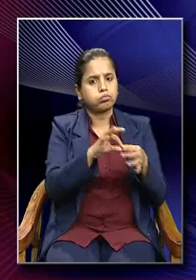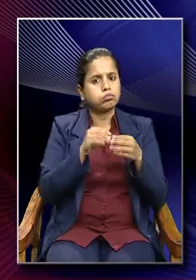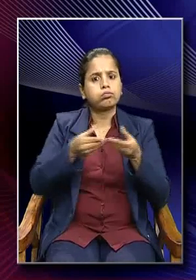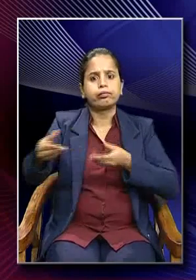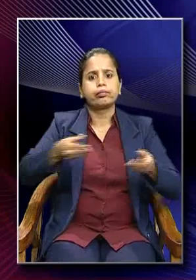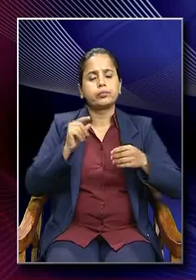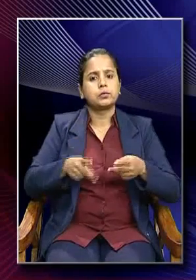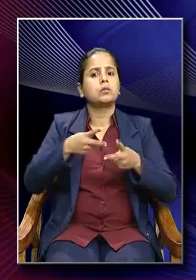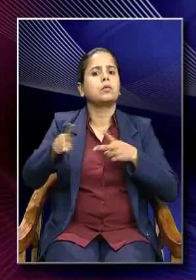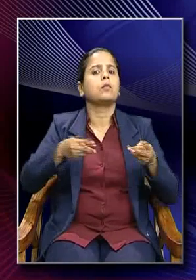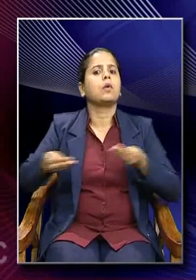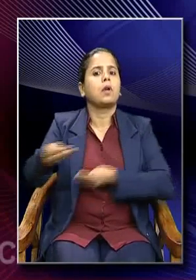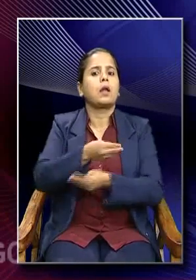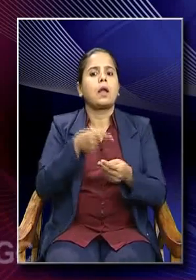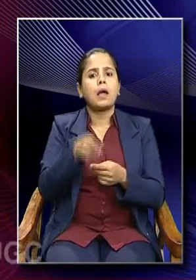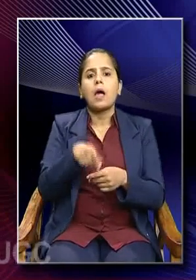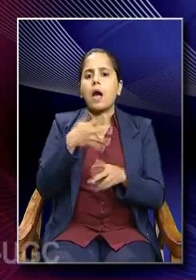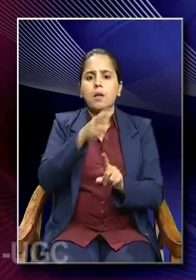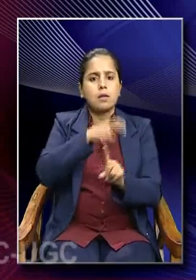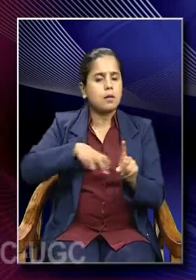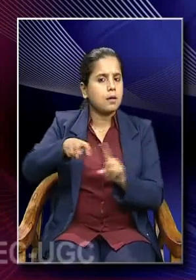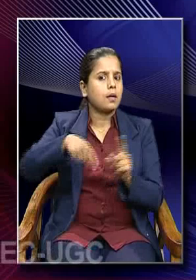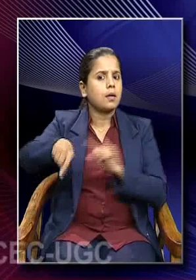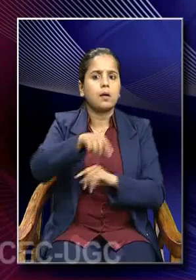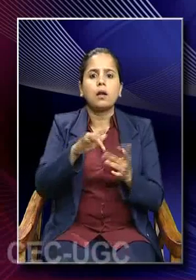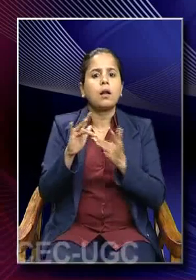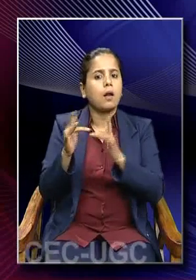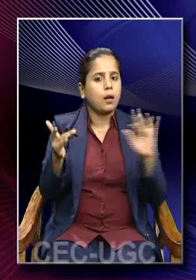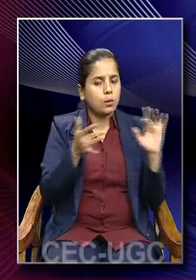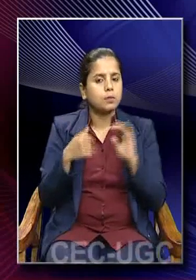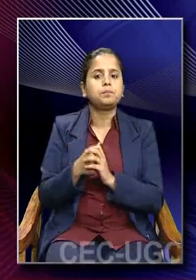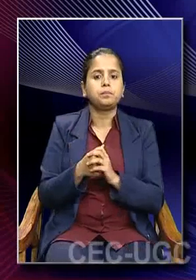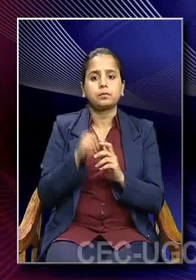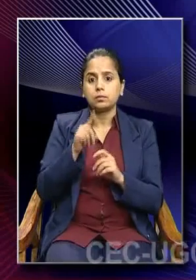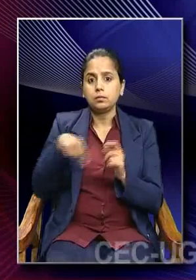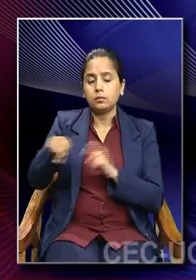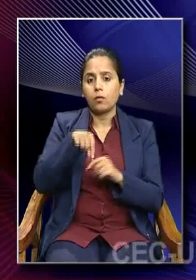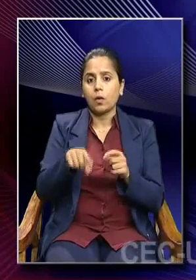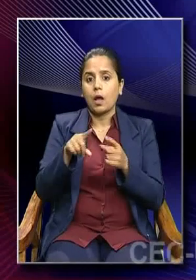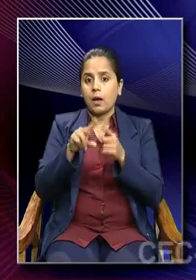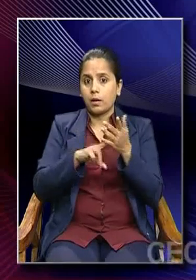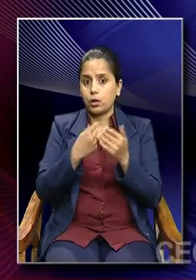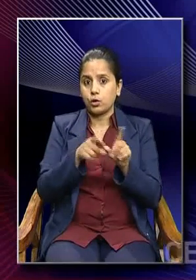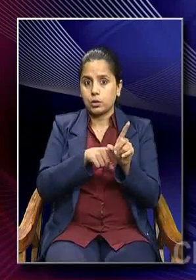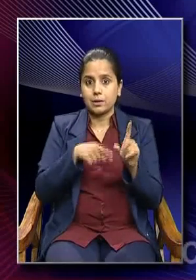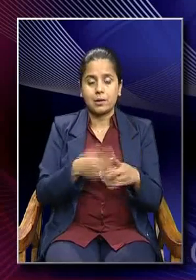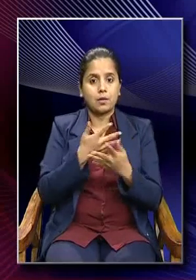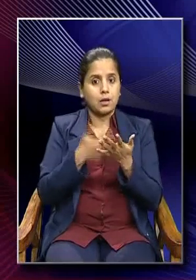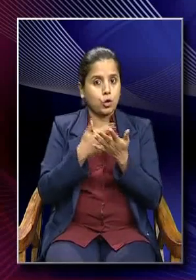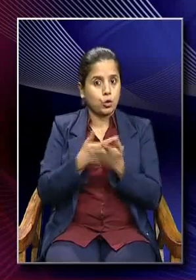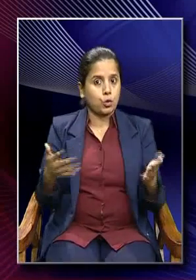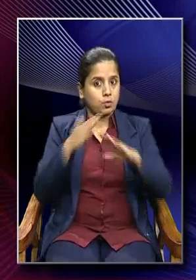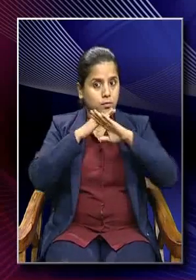rather than the transmission network in the case of decentralized system. Energy security, such a